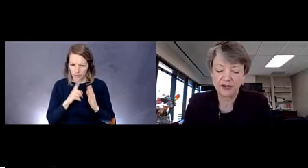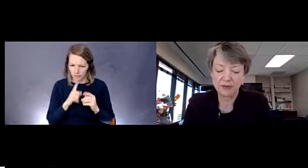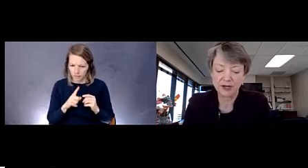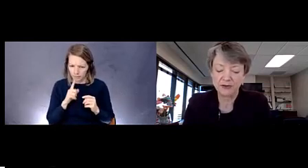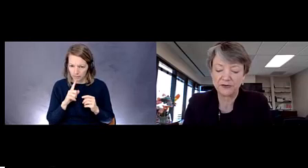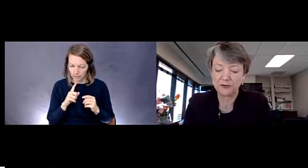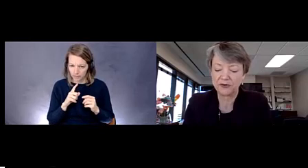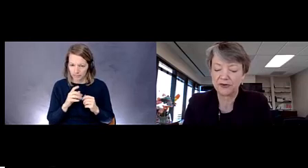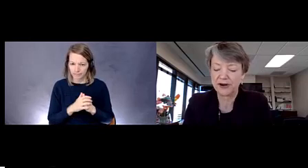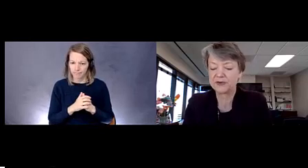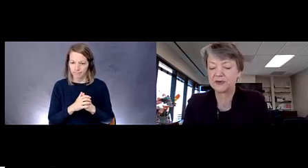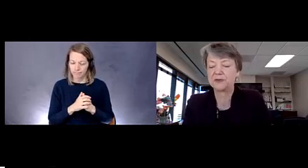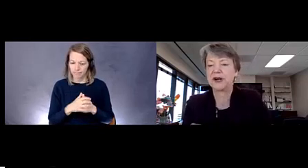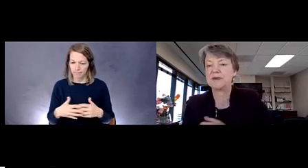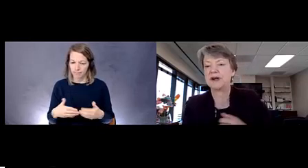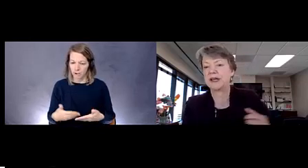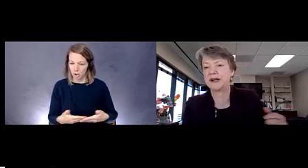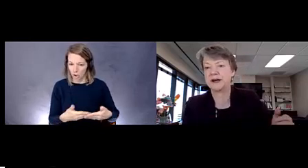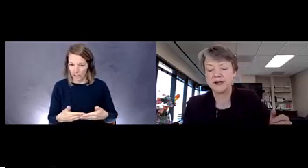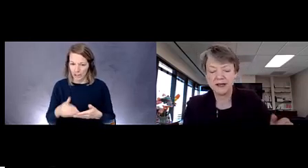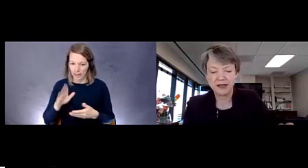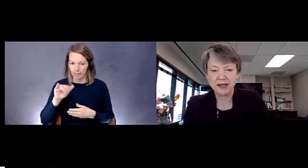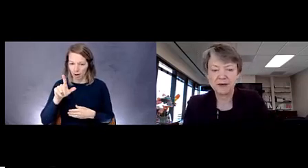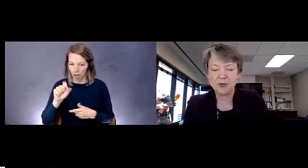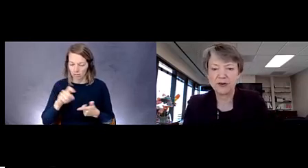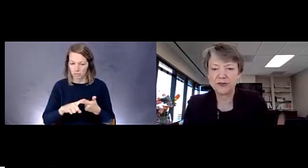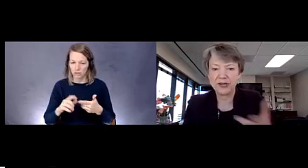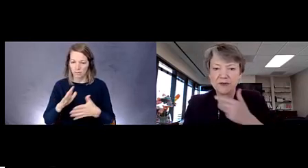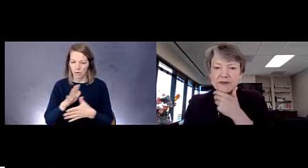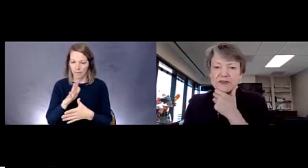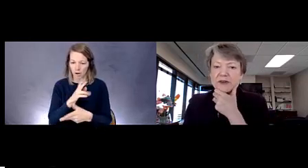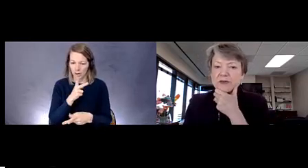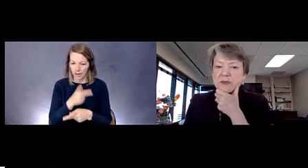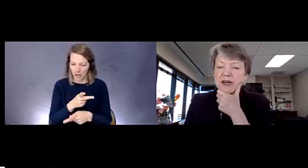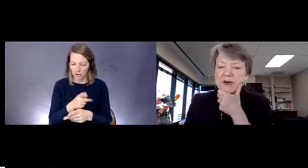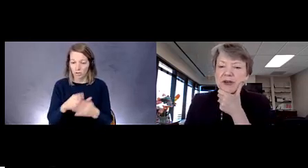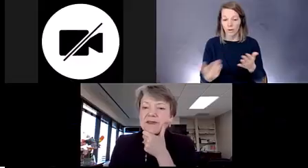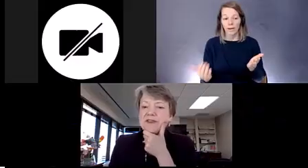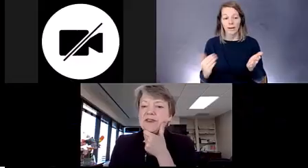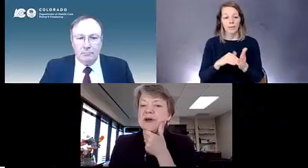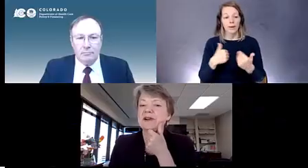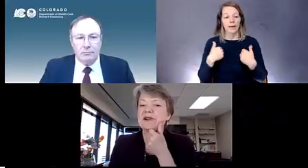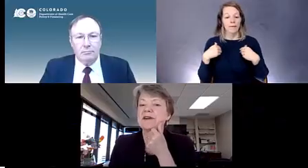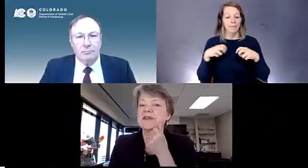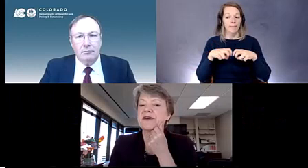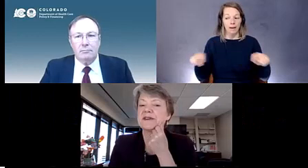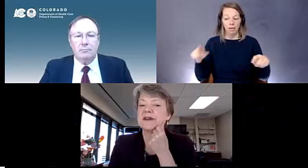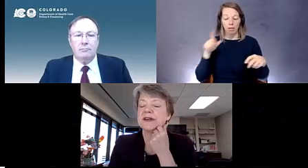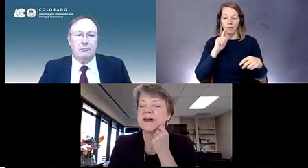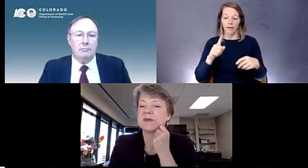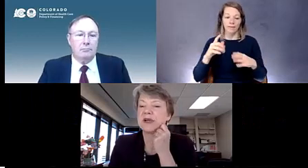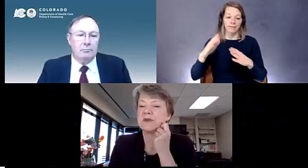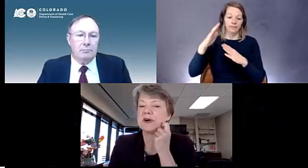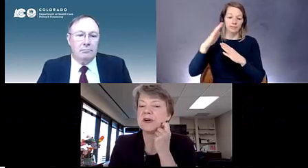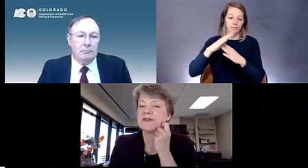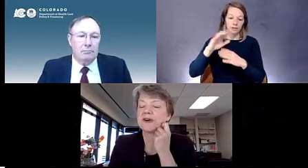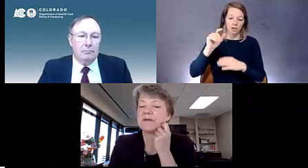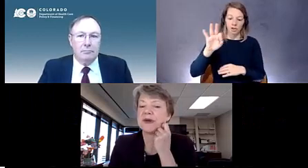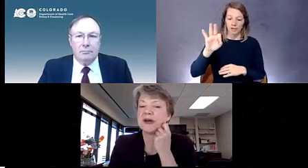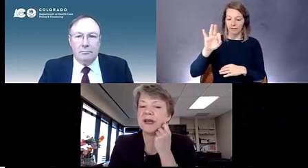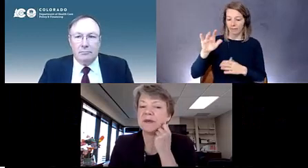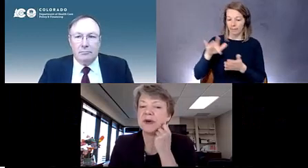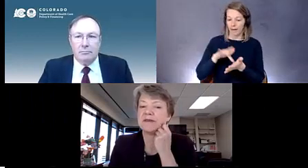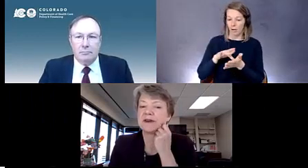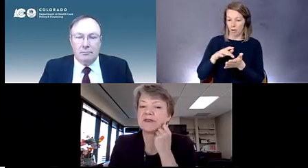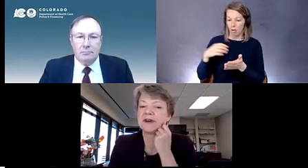our maternity bundles, prescriber tool, primary care, and more. So again, we have a distinguished panel. We have the Chief Medical Officer, Pete Walsh